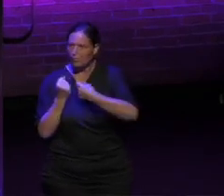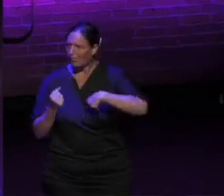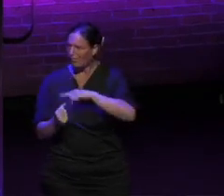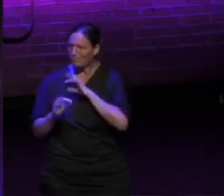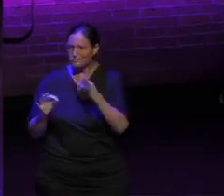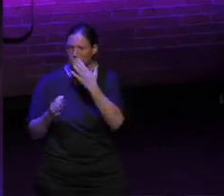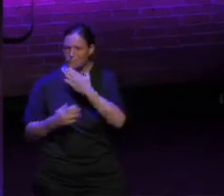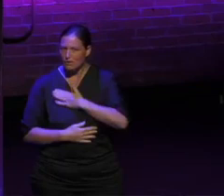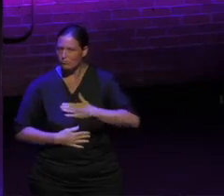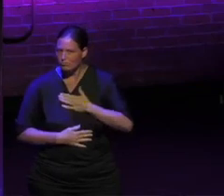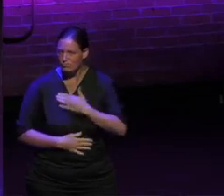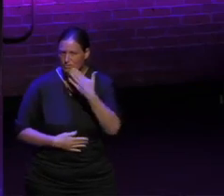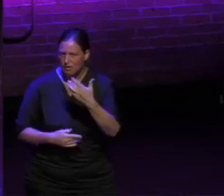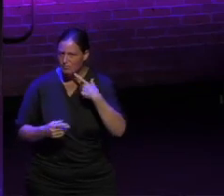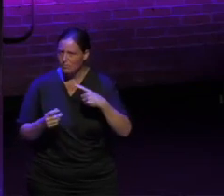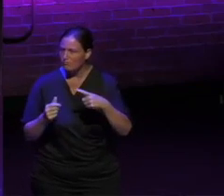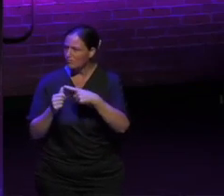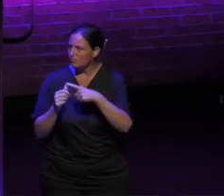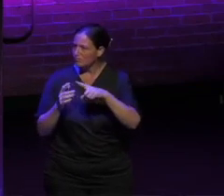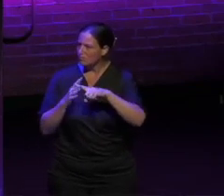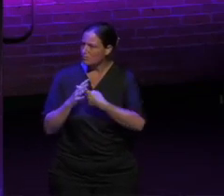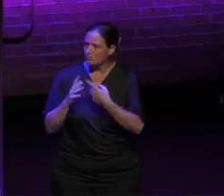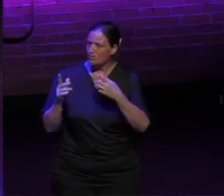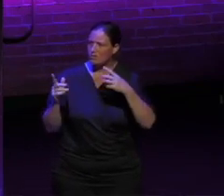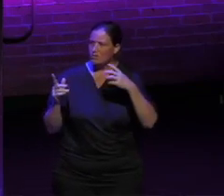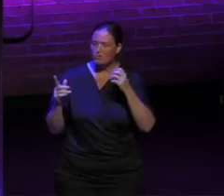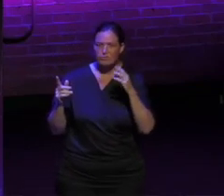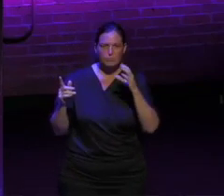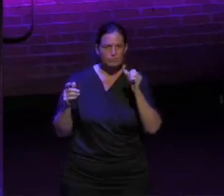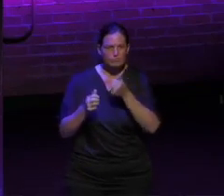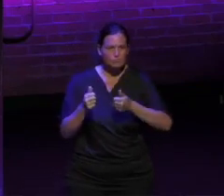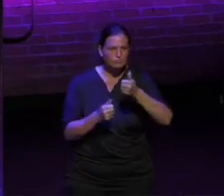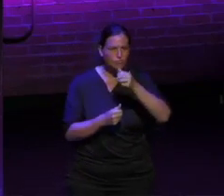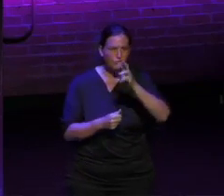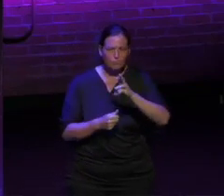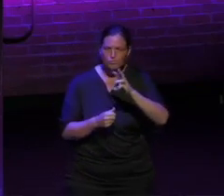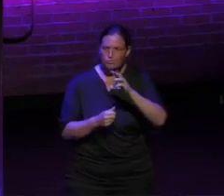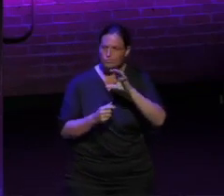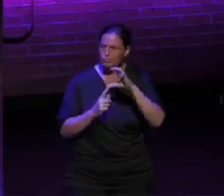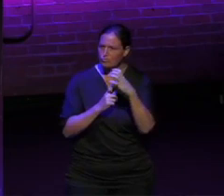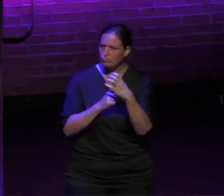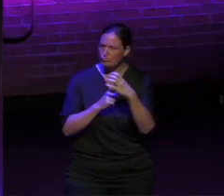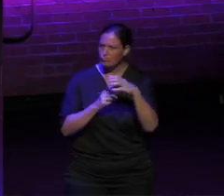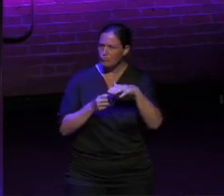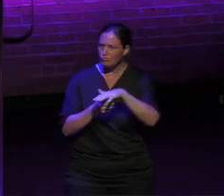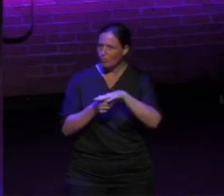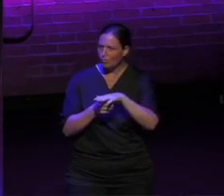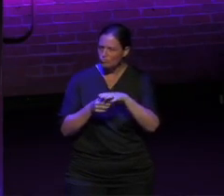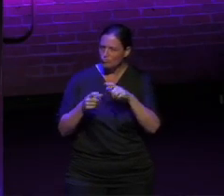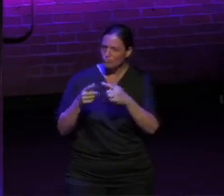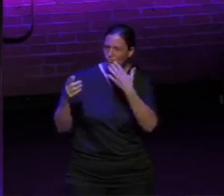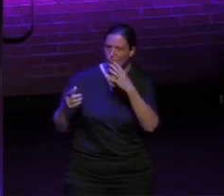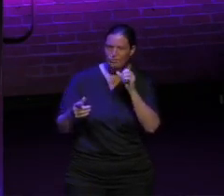them. First off, we're going to start off with Eric Butler, who is the chair of the Worcester Culture Coalition. He's going to say a few words, and welcome,